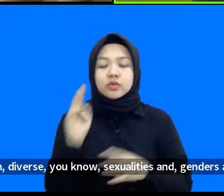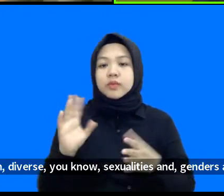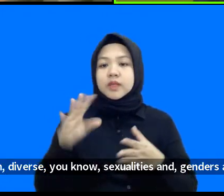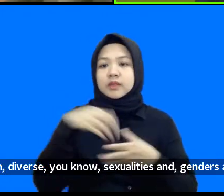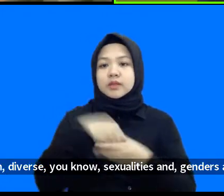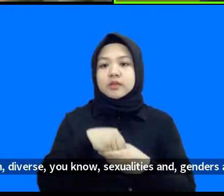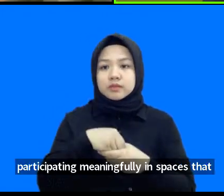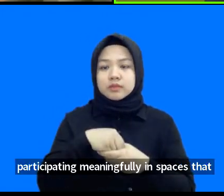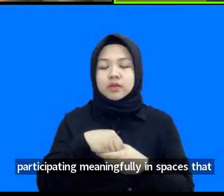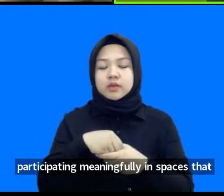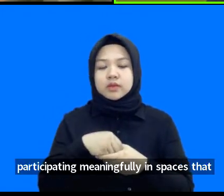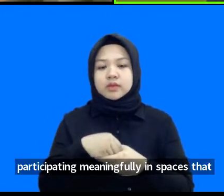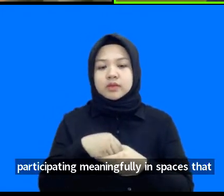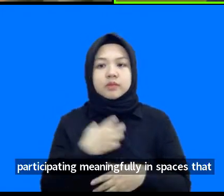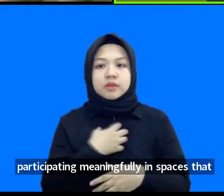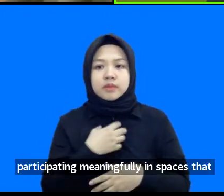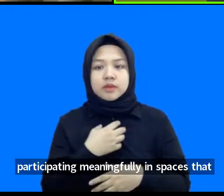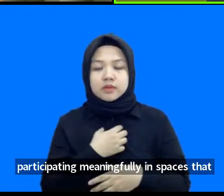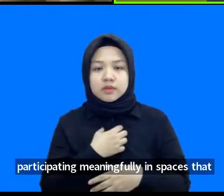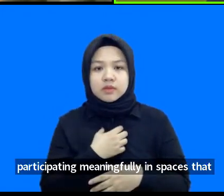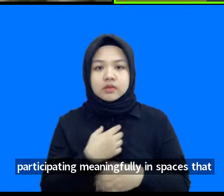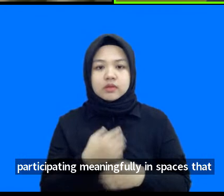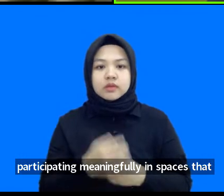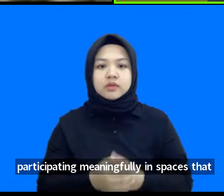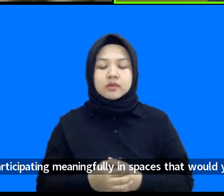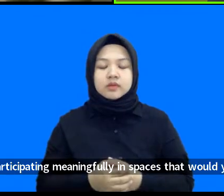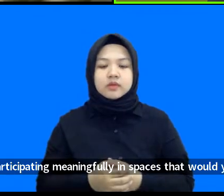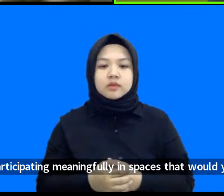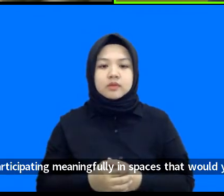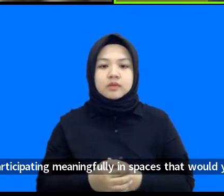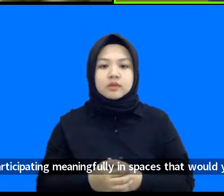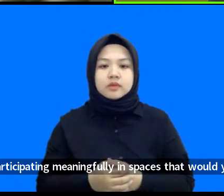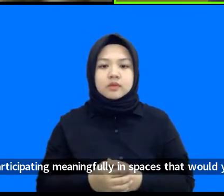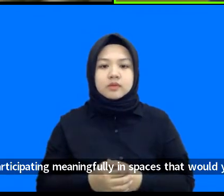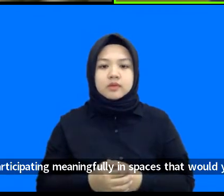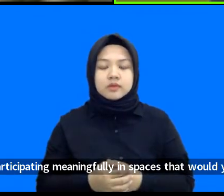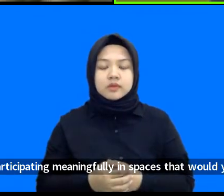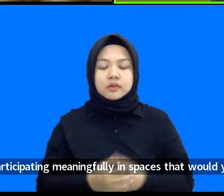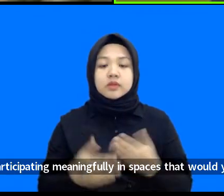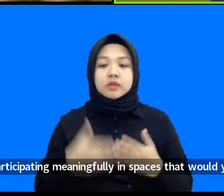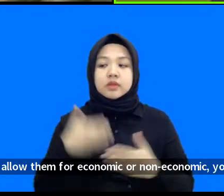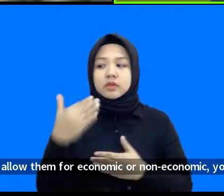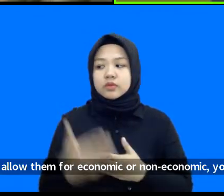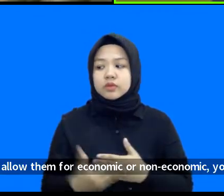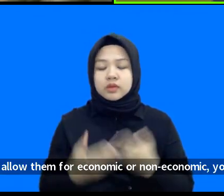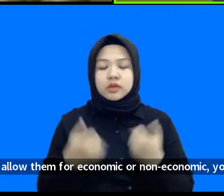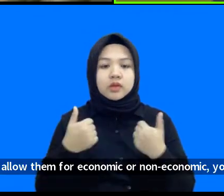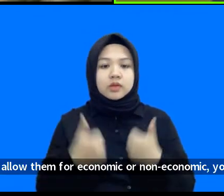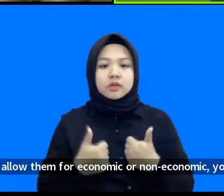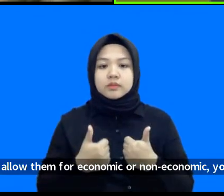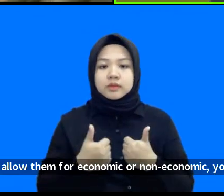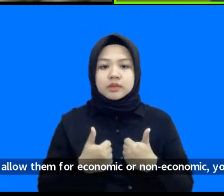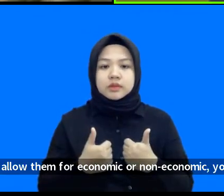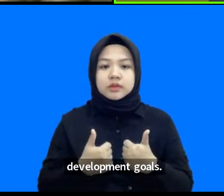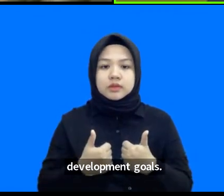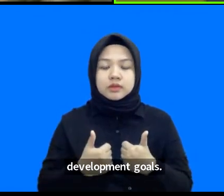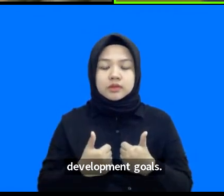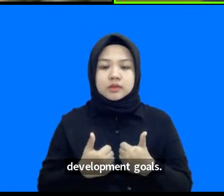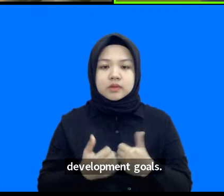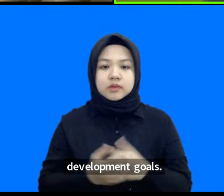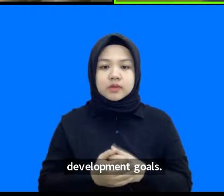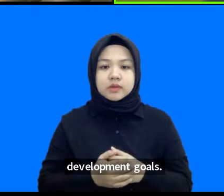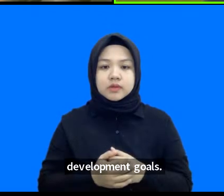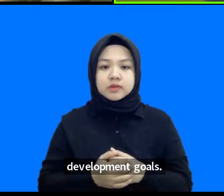would, allow them for economic or non-economic, development goals. And I think with